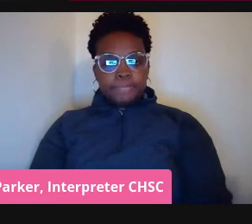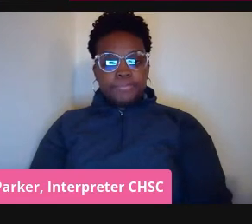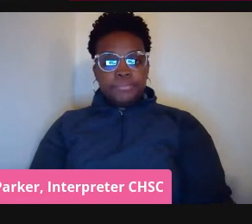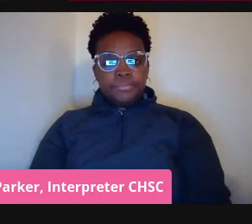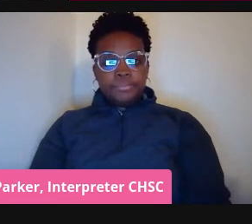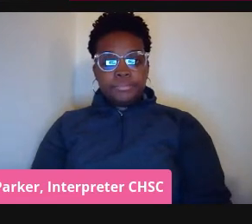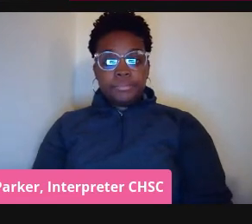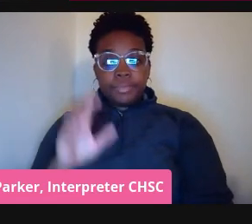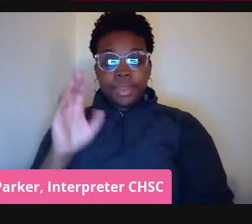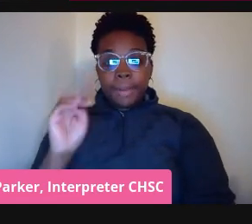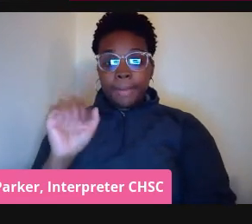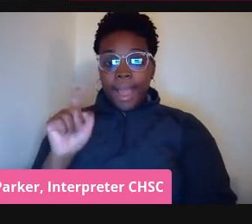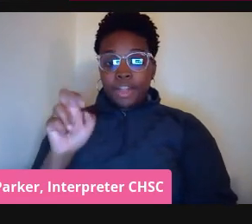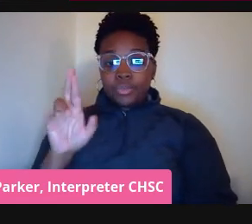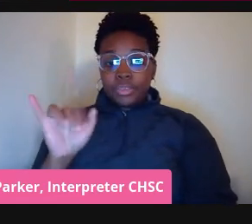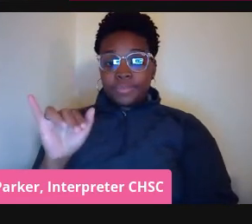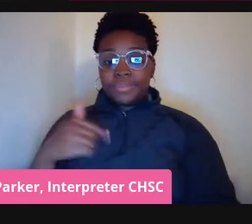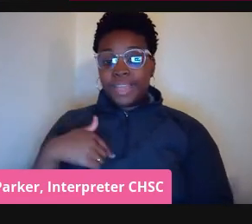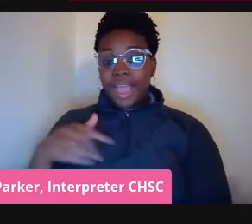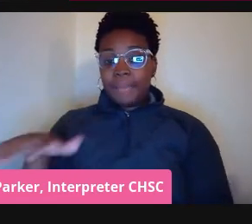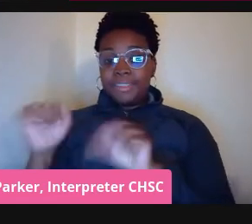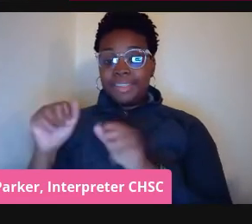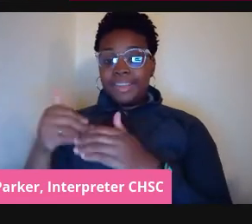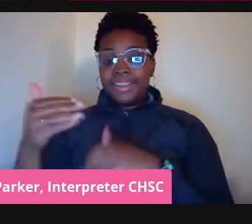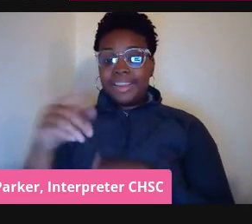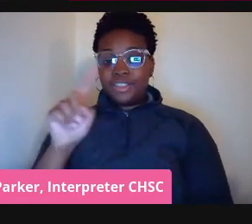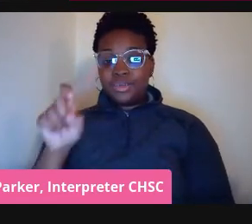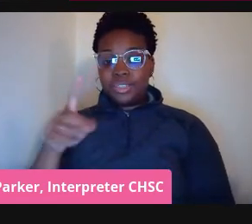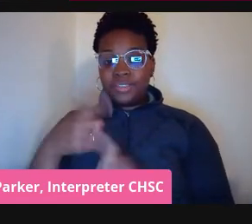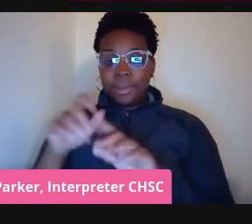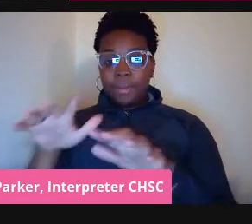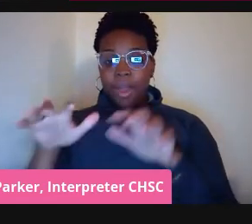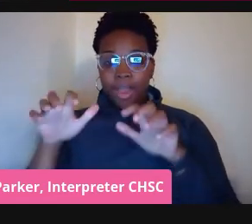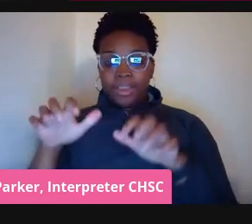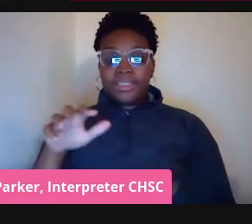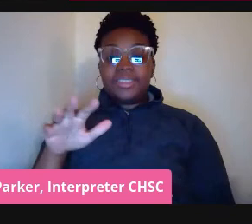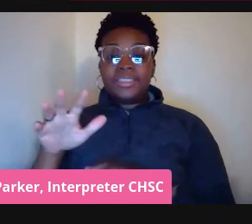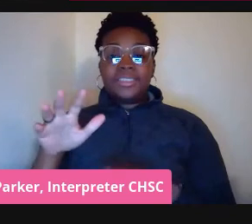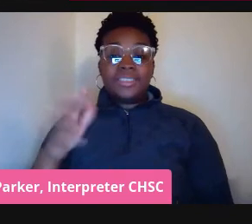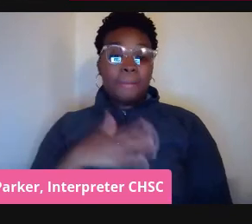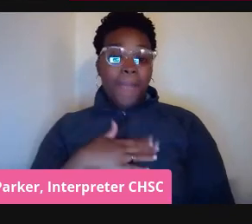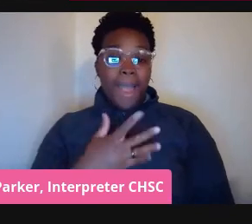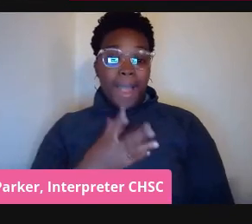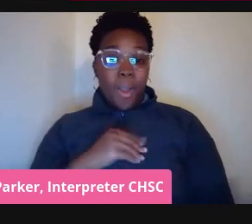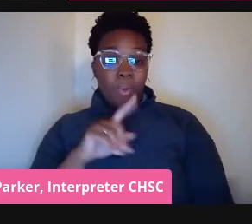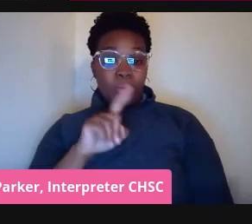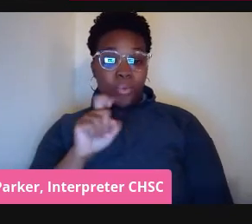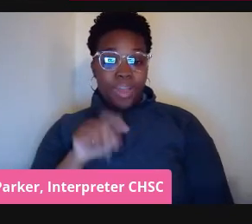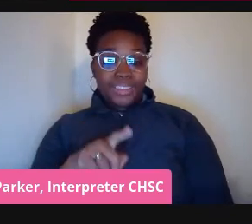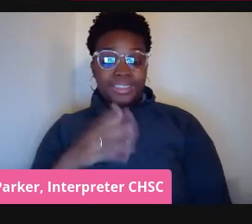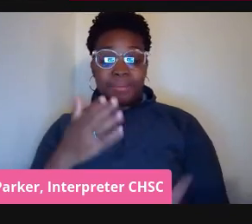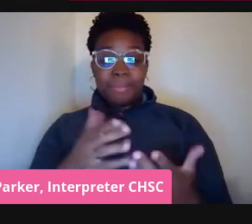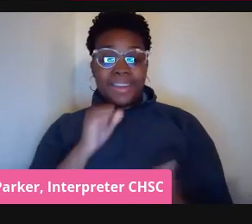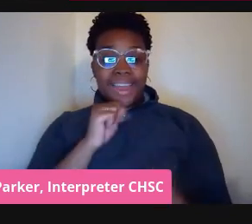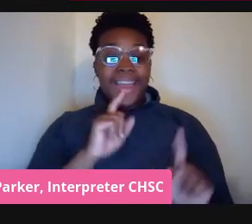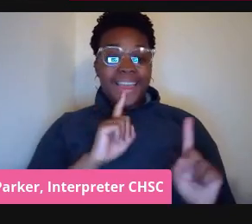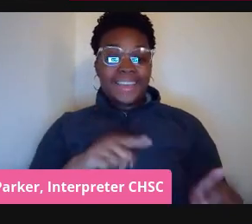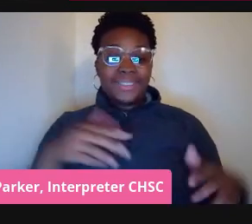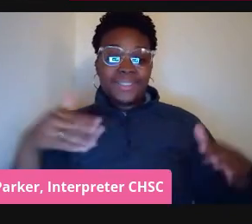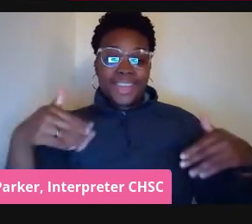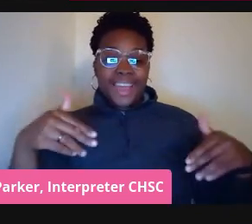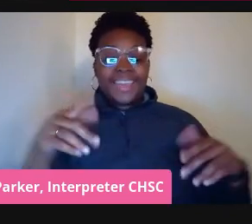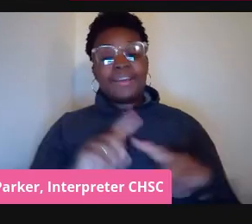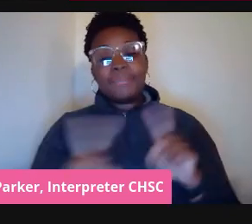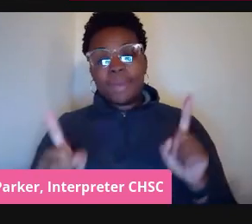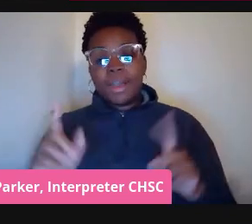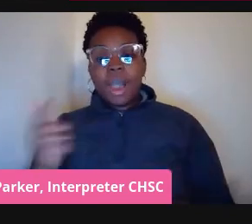Okay, I'm going to take this next question from the audience because it's a question of my own, Erica, and you might not have the answer to this yet, but we